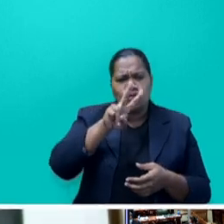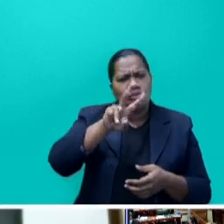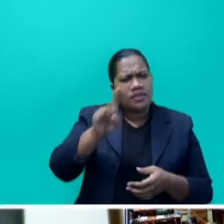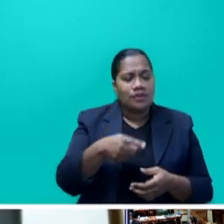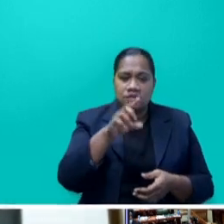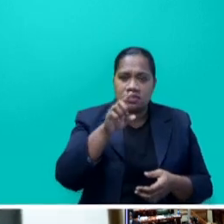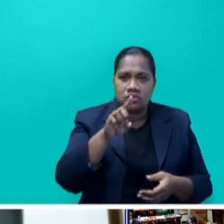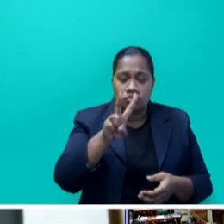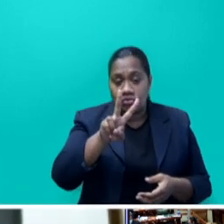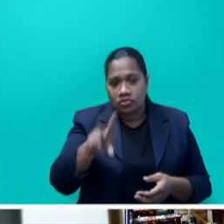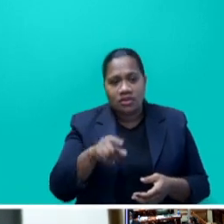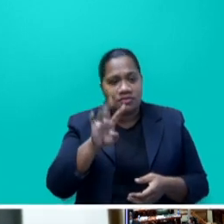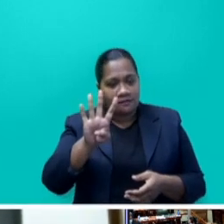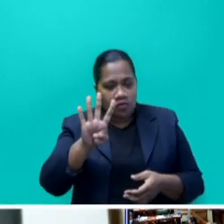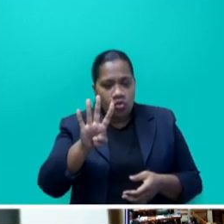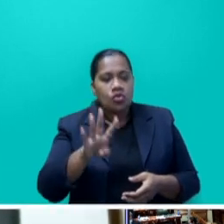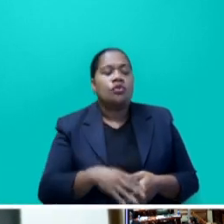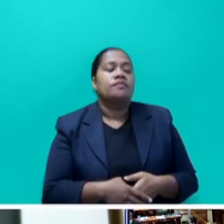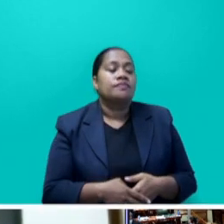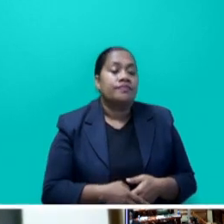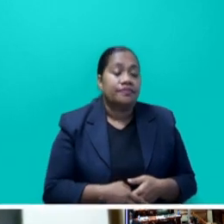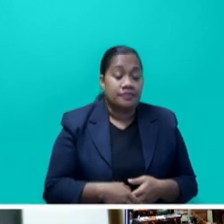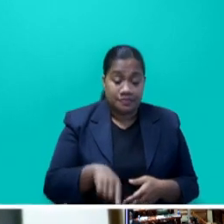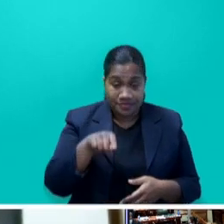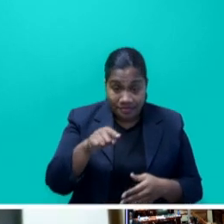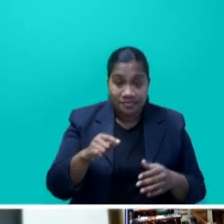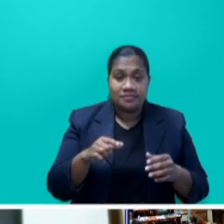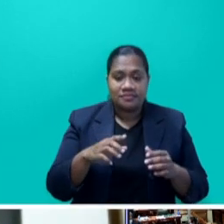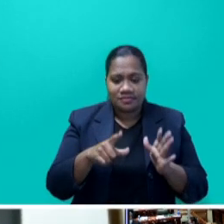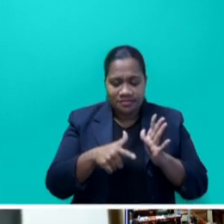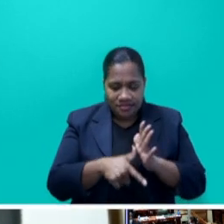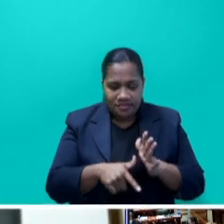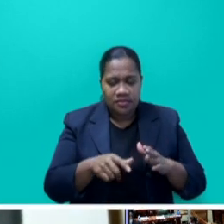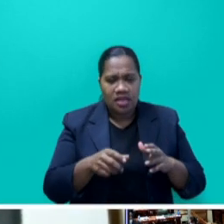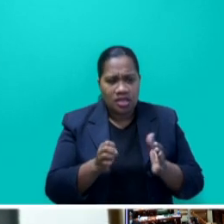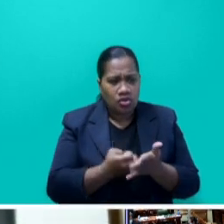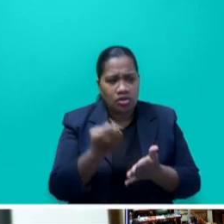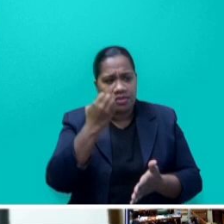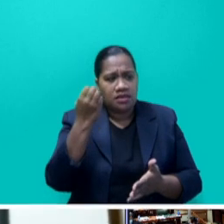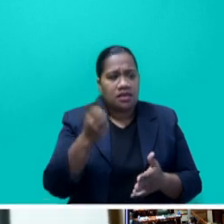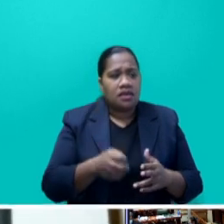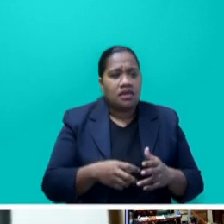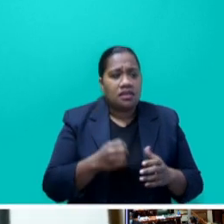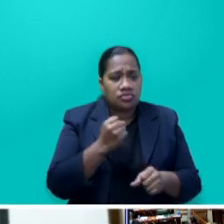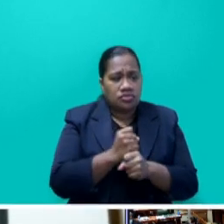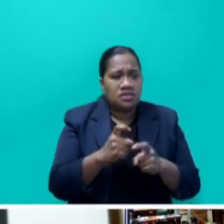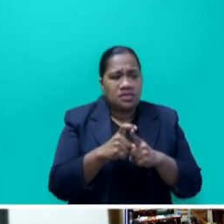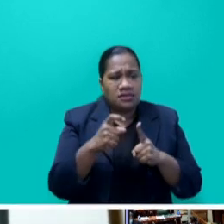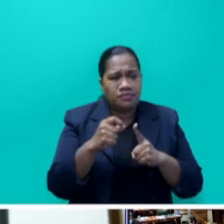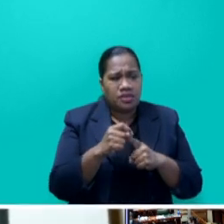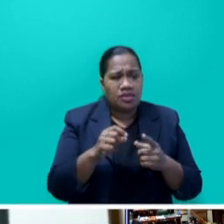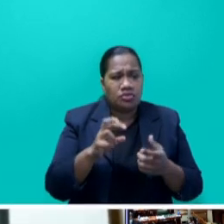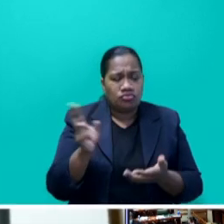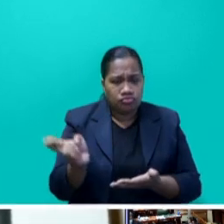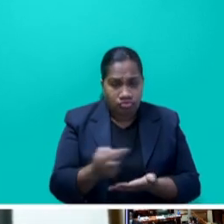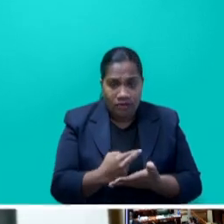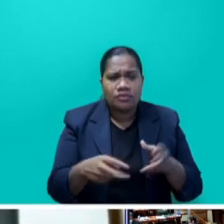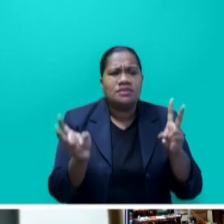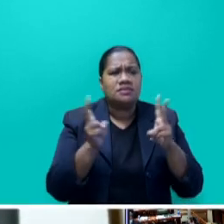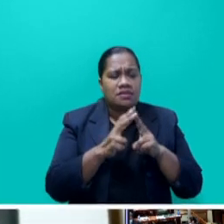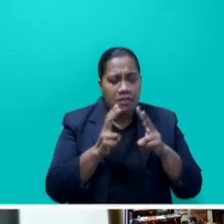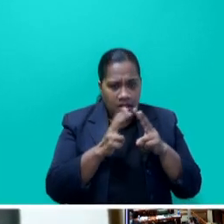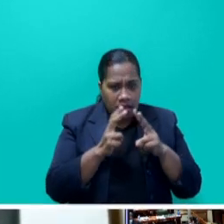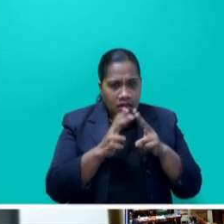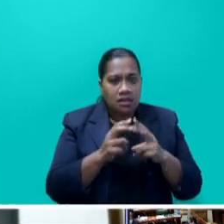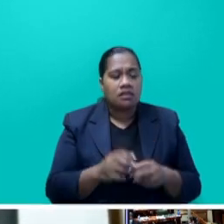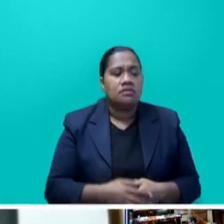2004. Since then, the size of the economy, the nominal GDP and revenue have doubled. So obviously it makes sense to have the OD facility